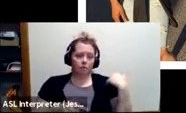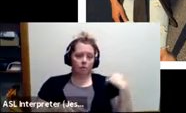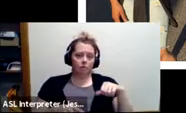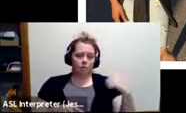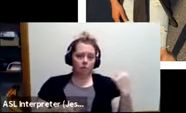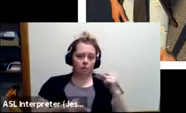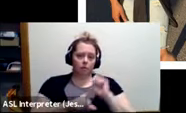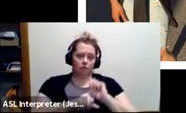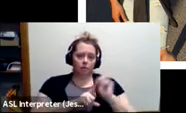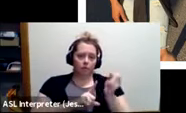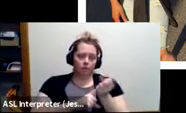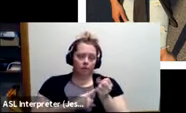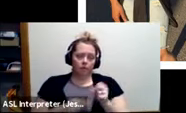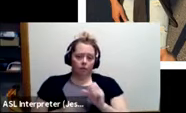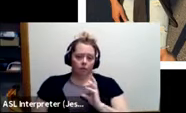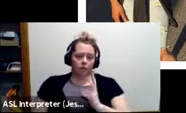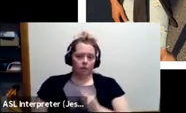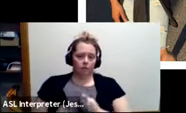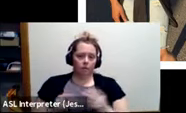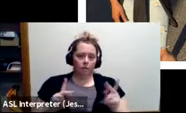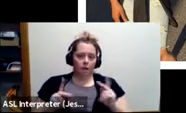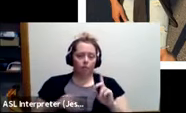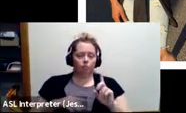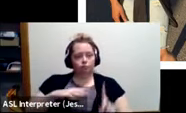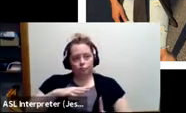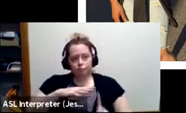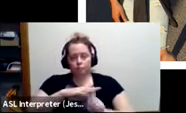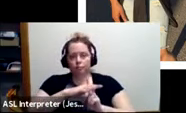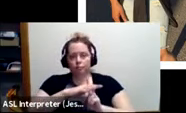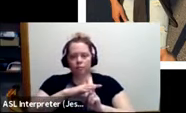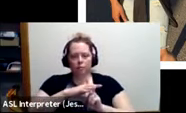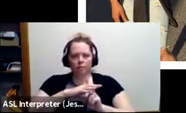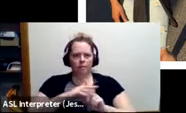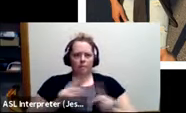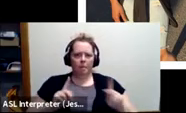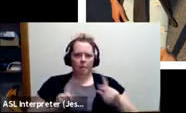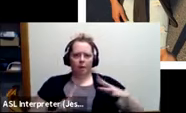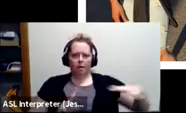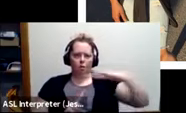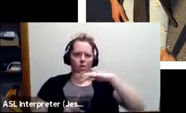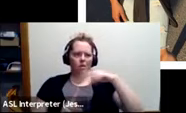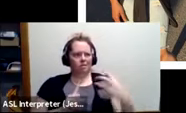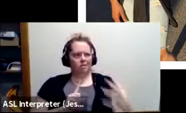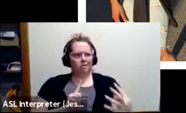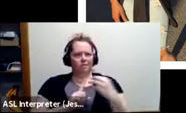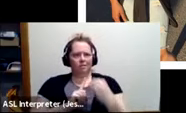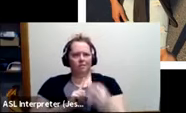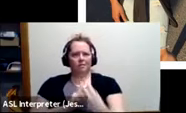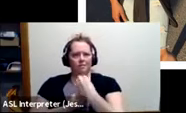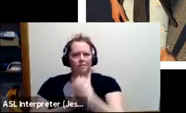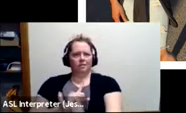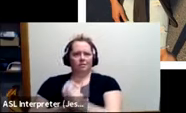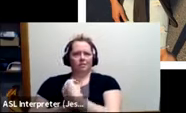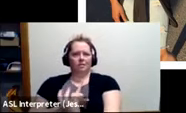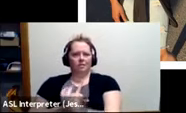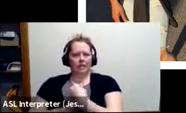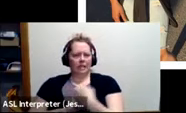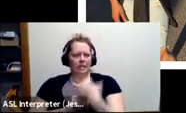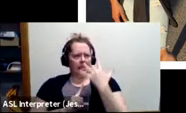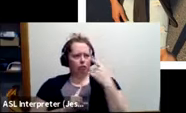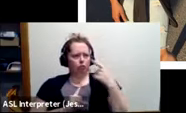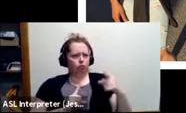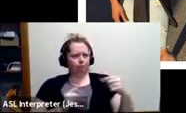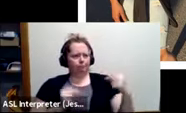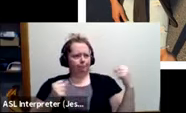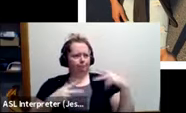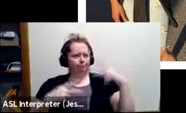showing up and being attacked by those around us because of transphobia. So we have to make sure, if